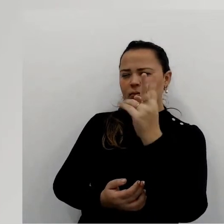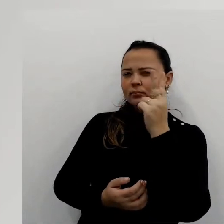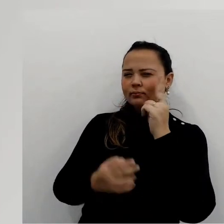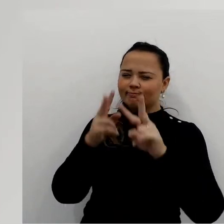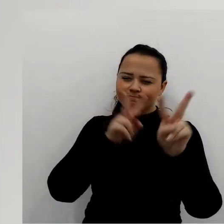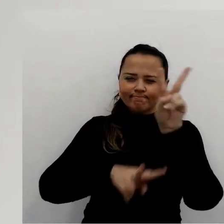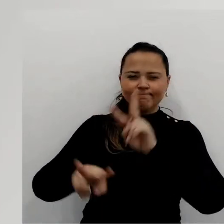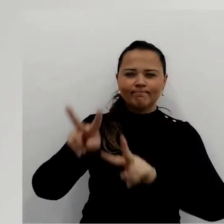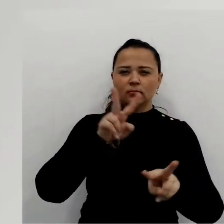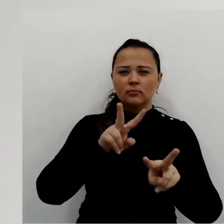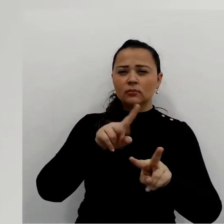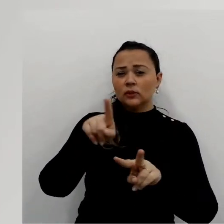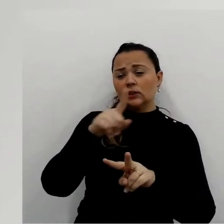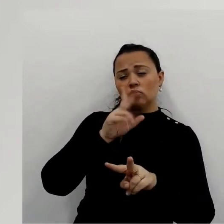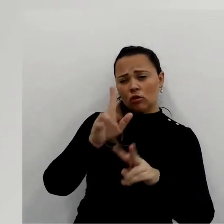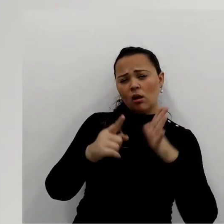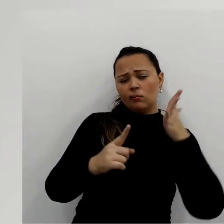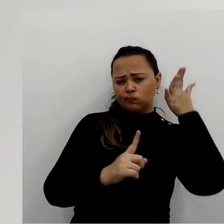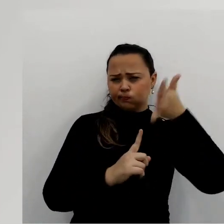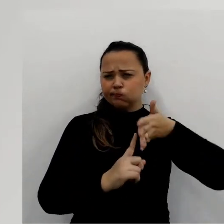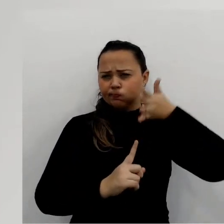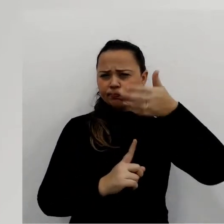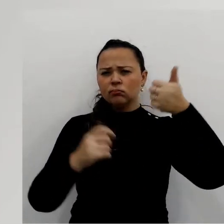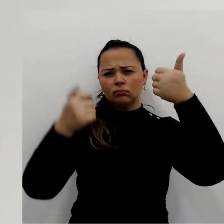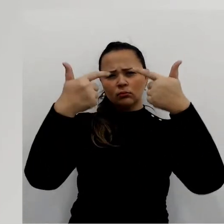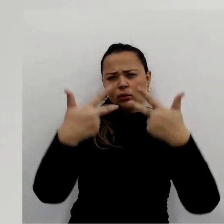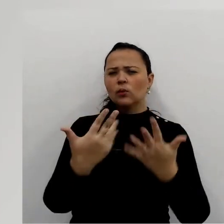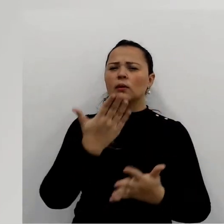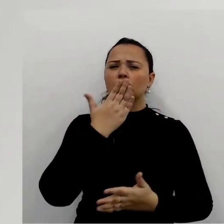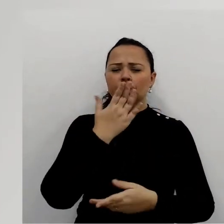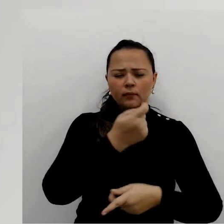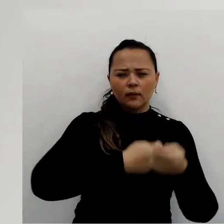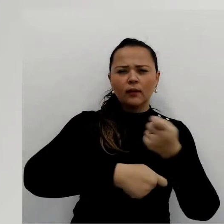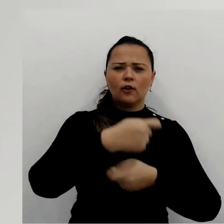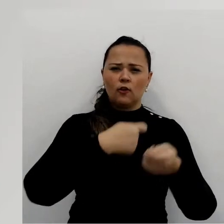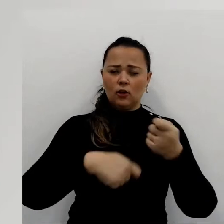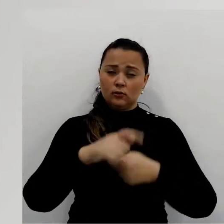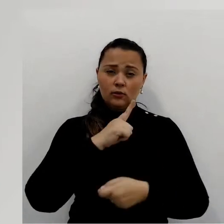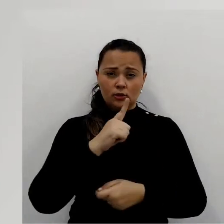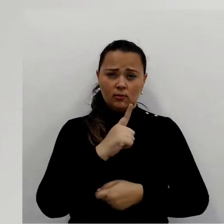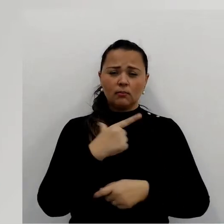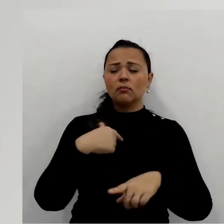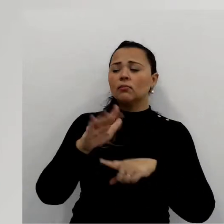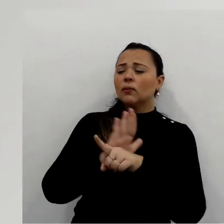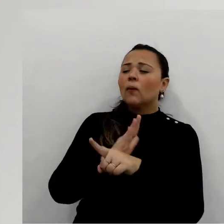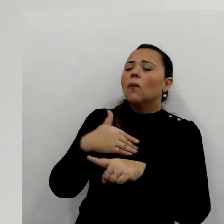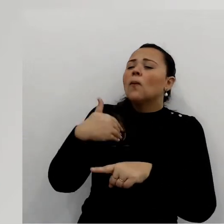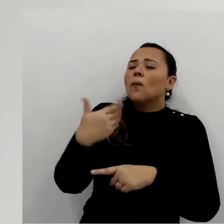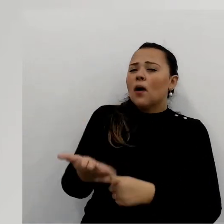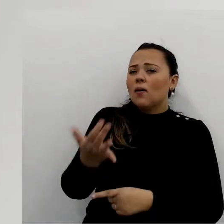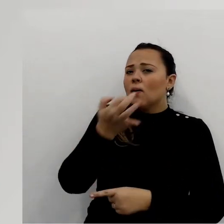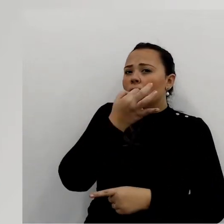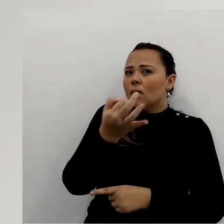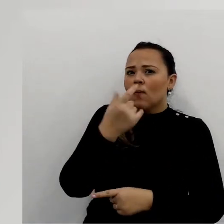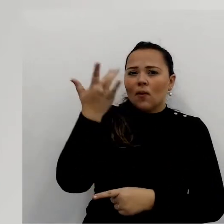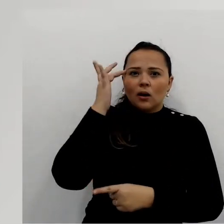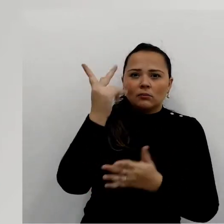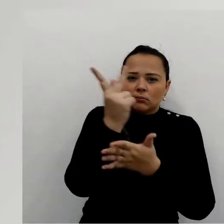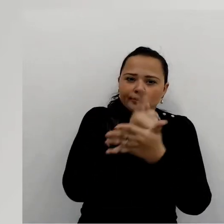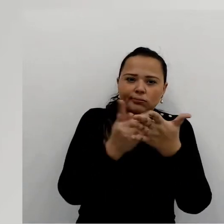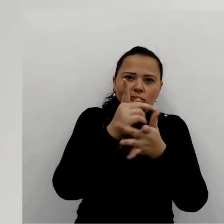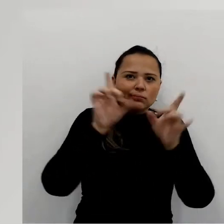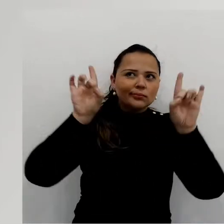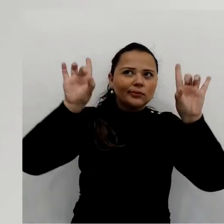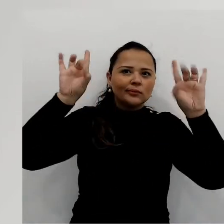What would be the ideal survival roadmap to small companies? So the roadmap itself for a